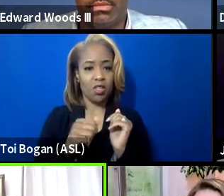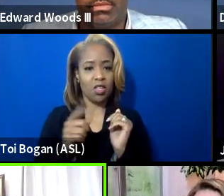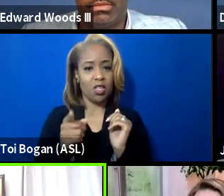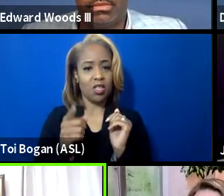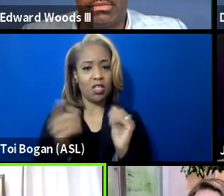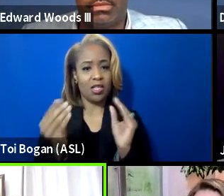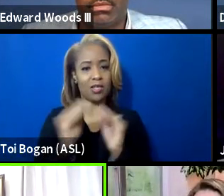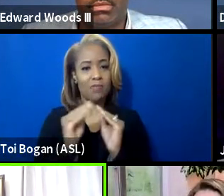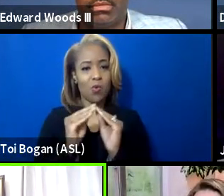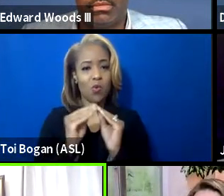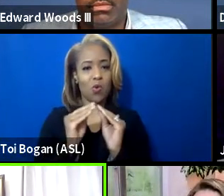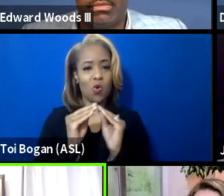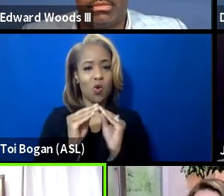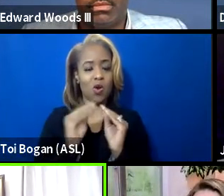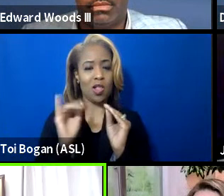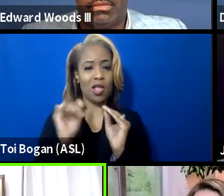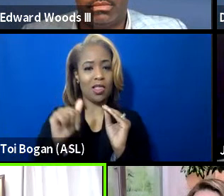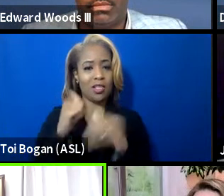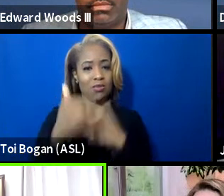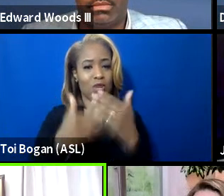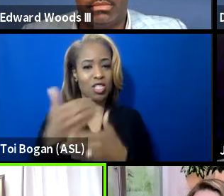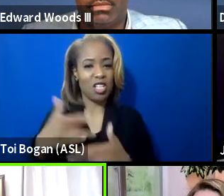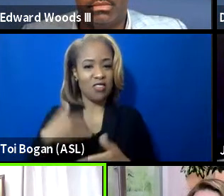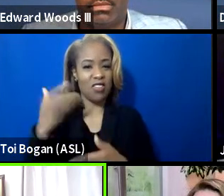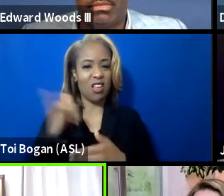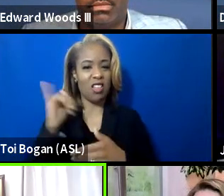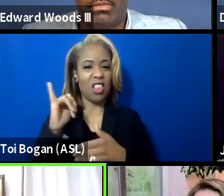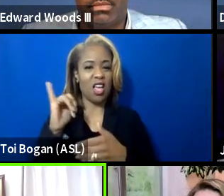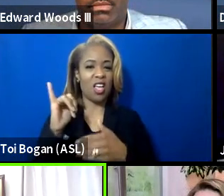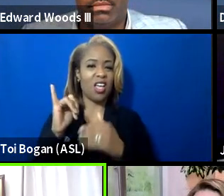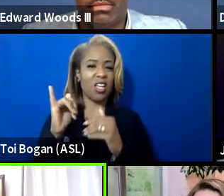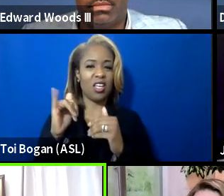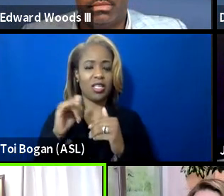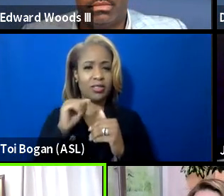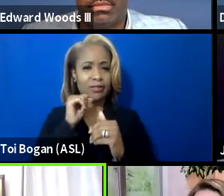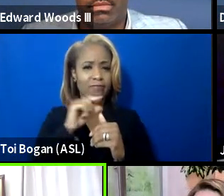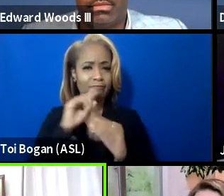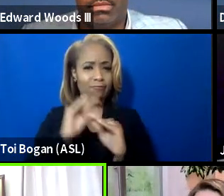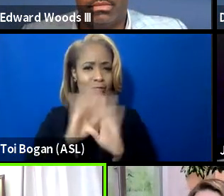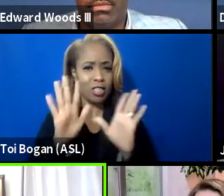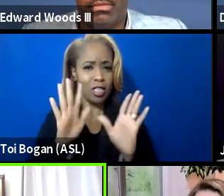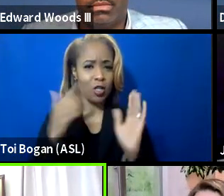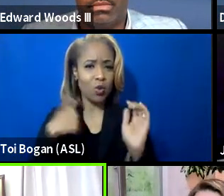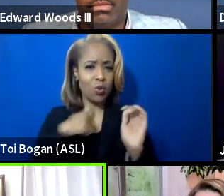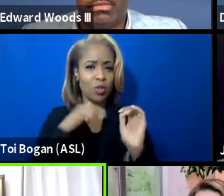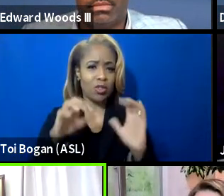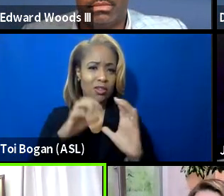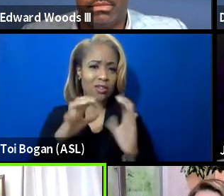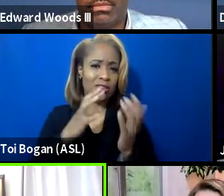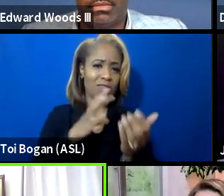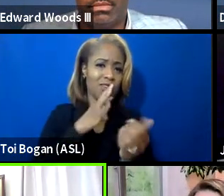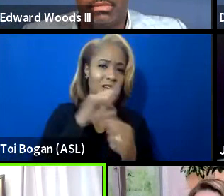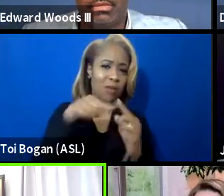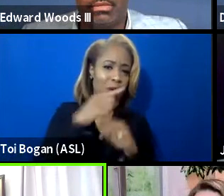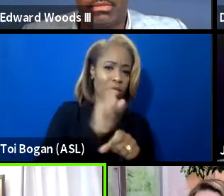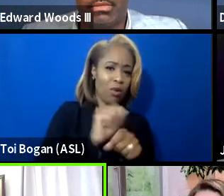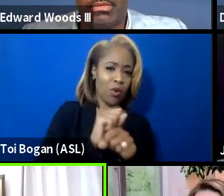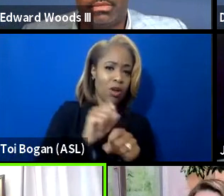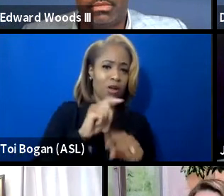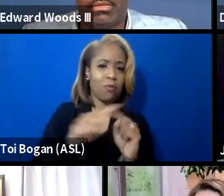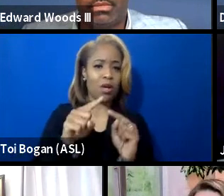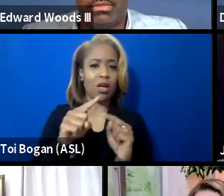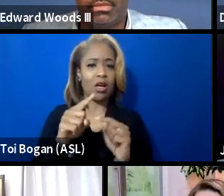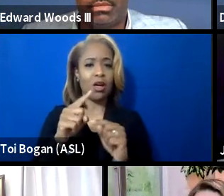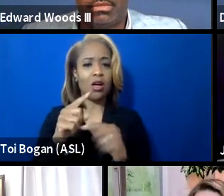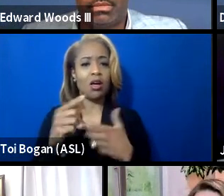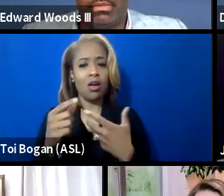more of a sentiment. This process does feel like very nebulous and unclear. They were doing a lot of talking about the work, but like, what is it going to be? What is it going